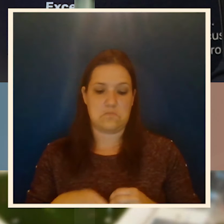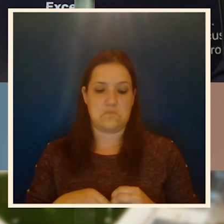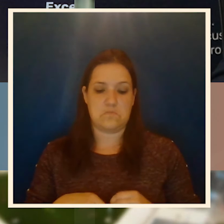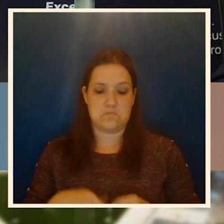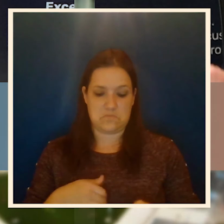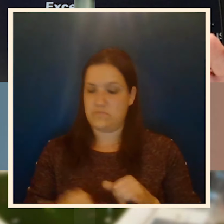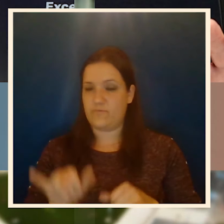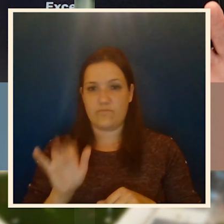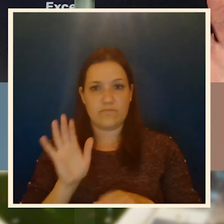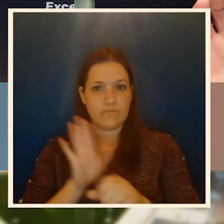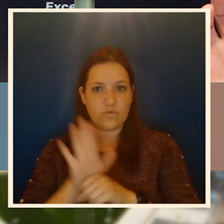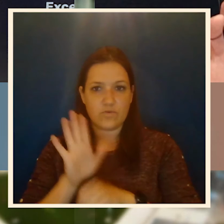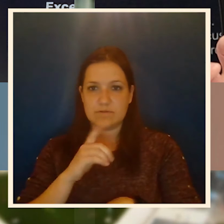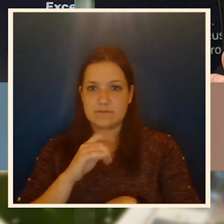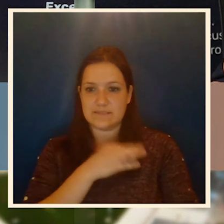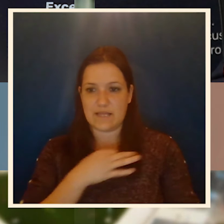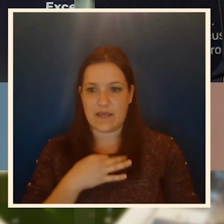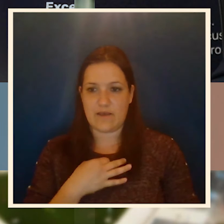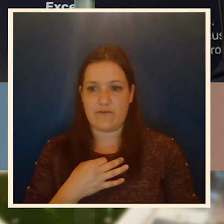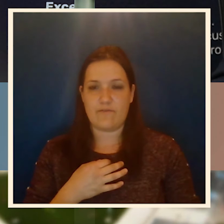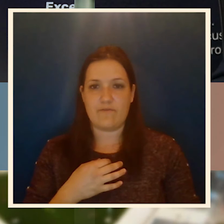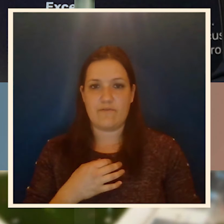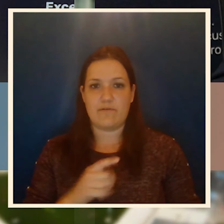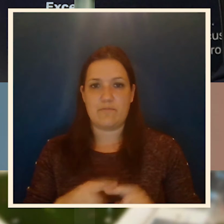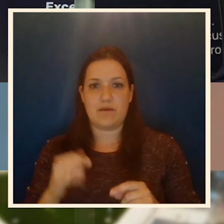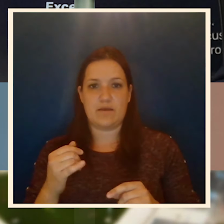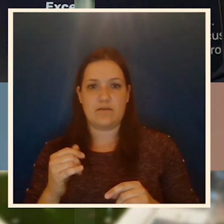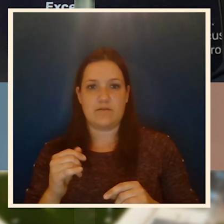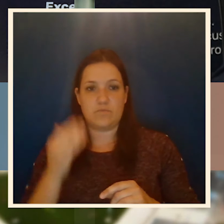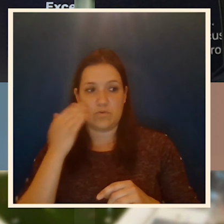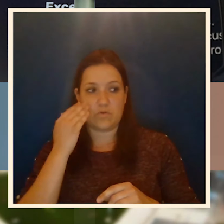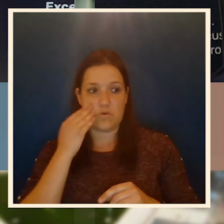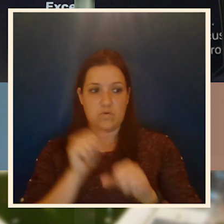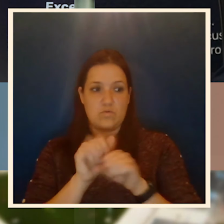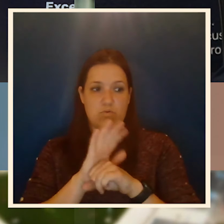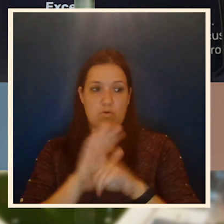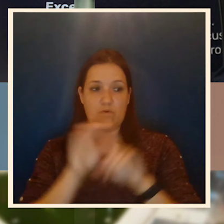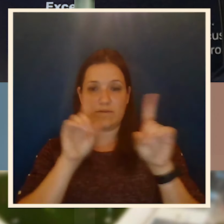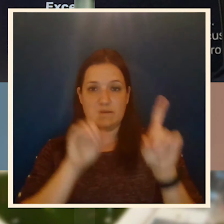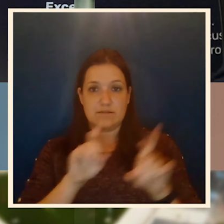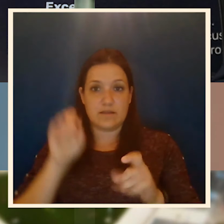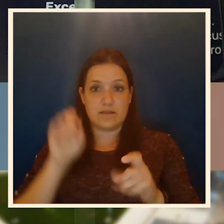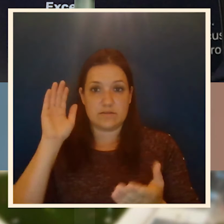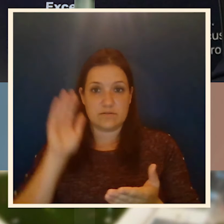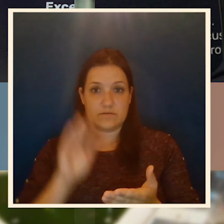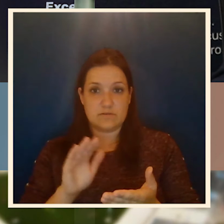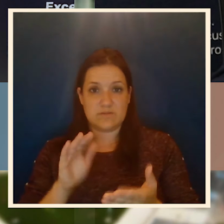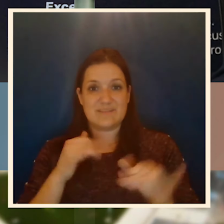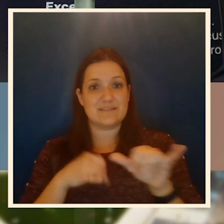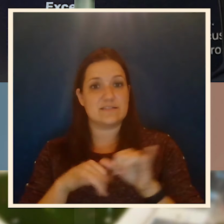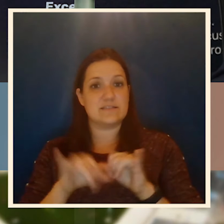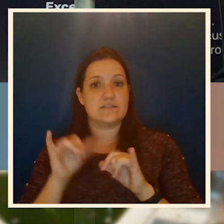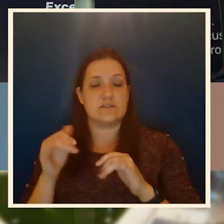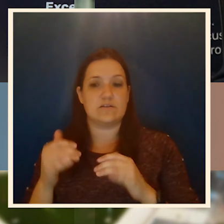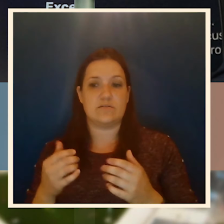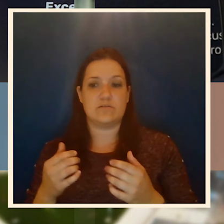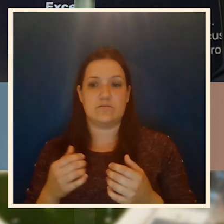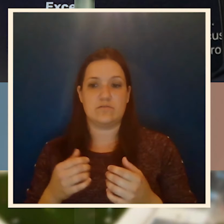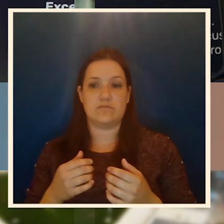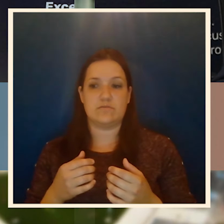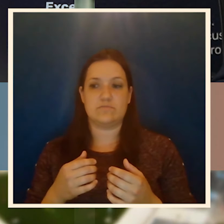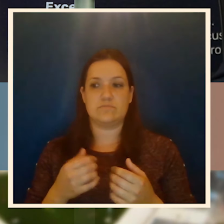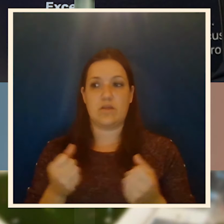at full staffing, but we've now, even though COVID testing has dropped off significantly, there's still a brand new volume of